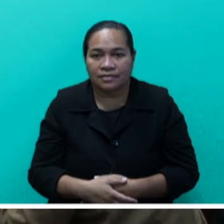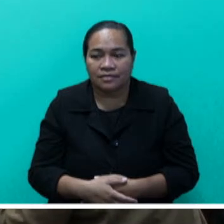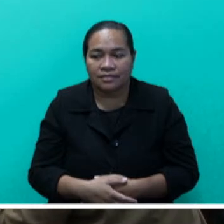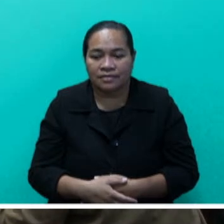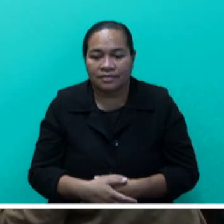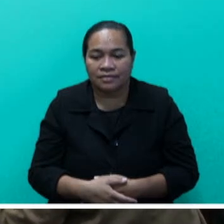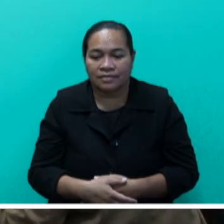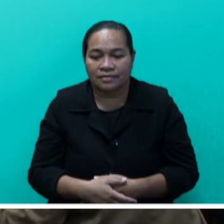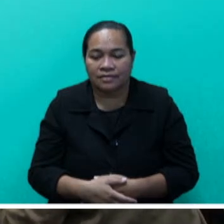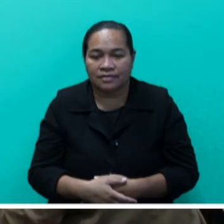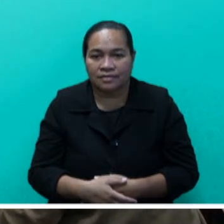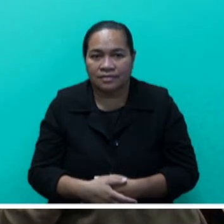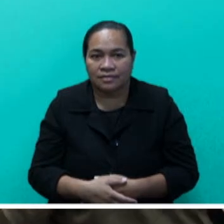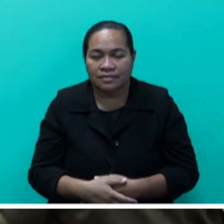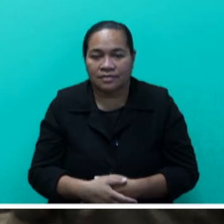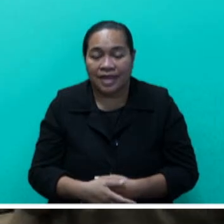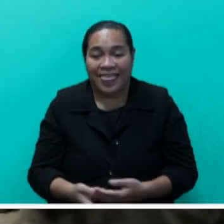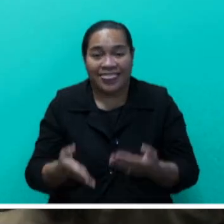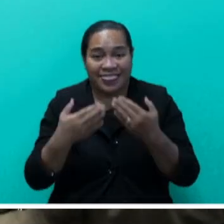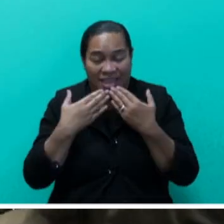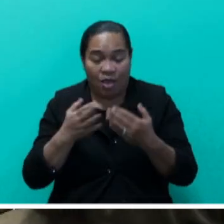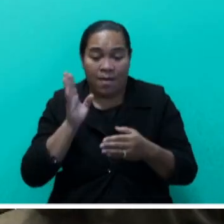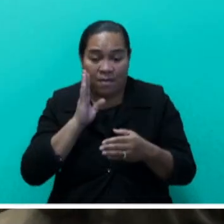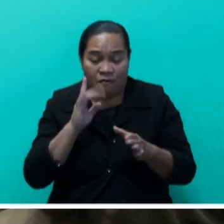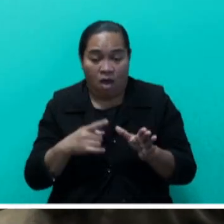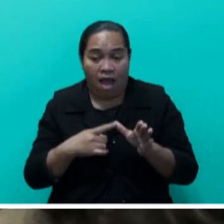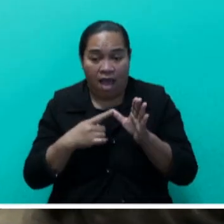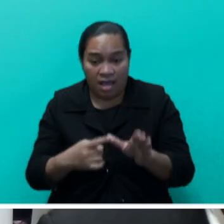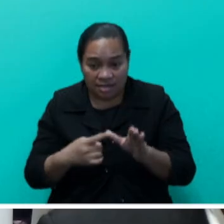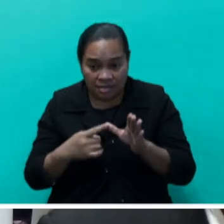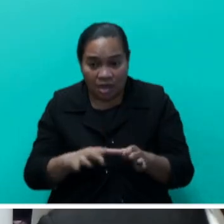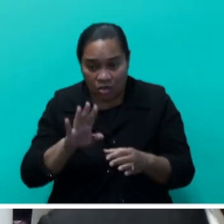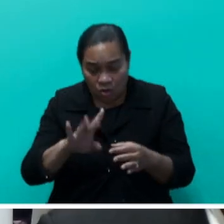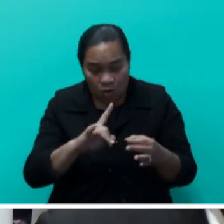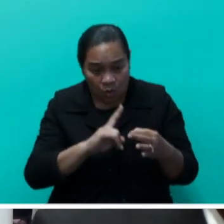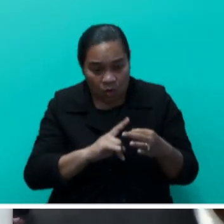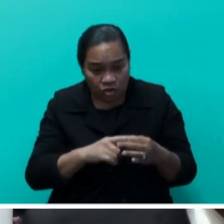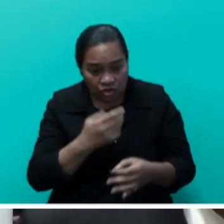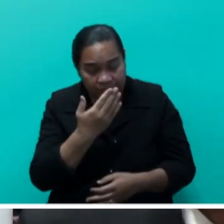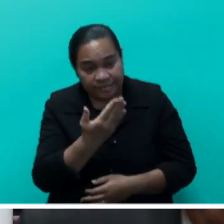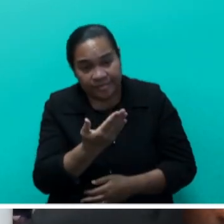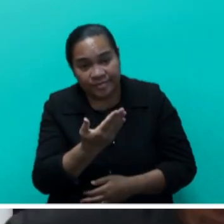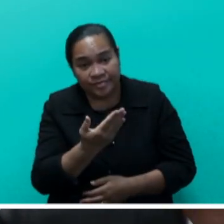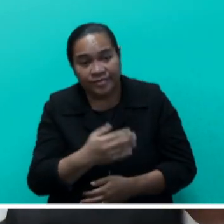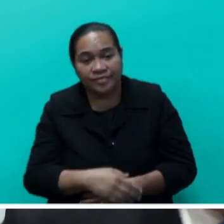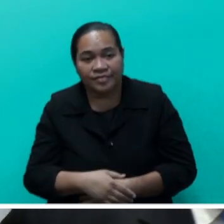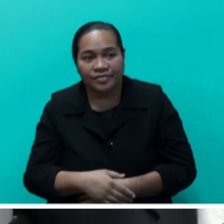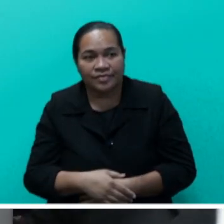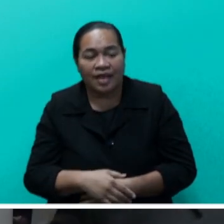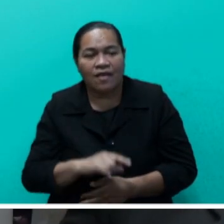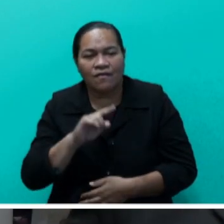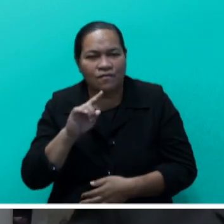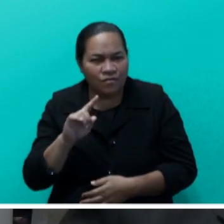Thank you, Honourable Speaker. Before I answer the question by the Honourable Rokomatu, I just